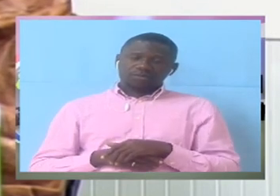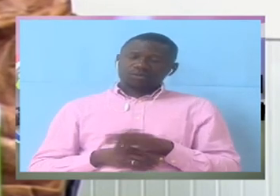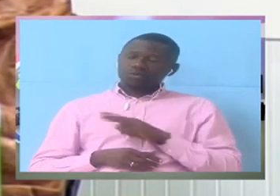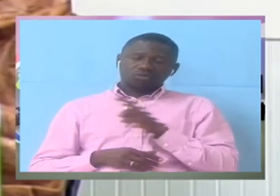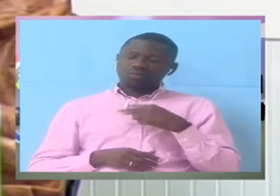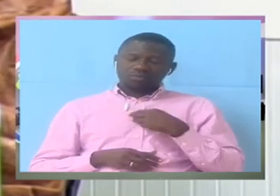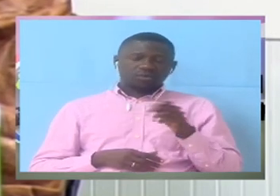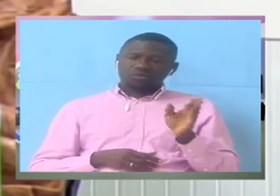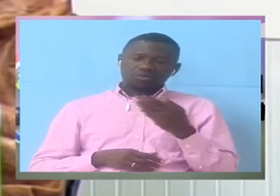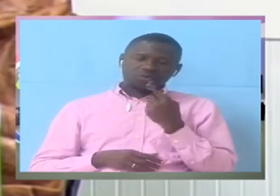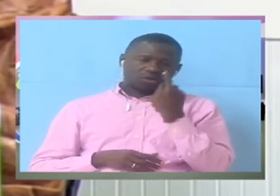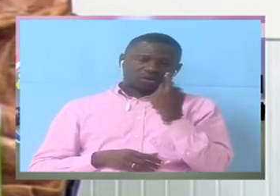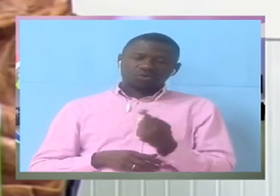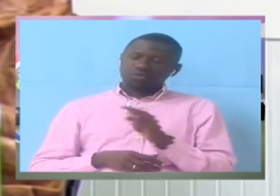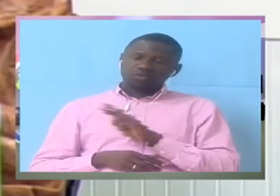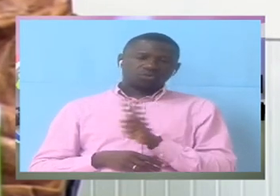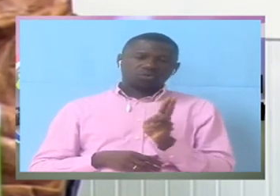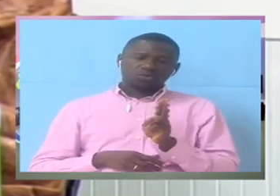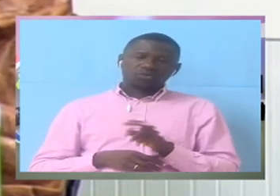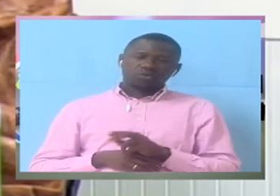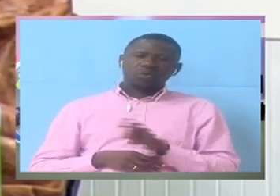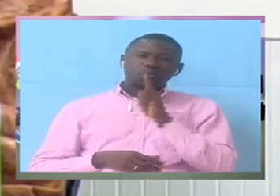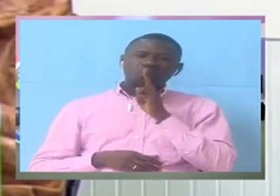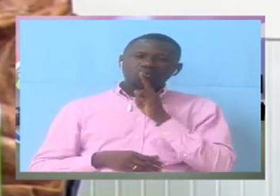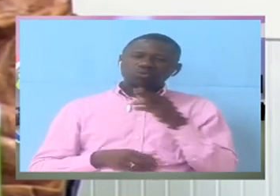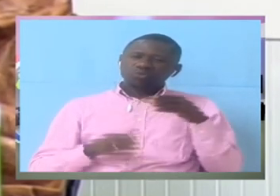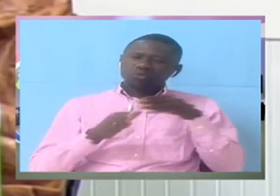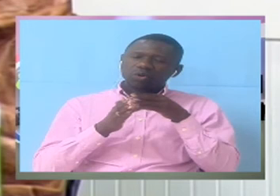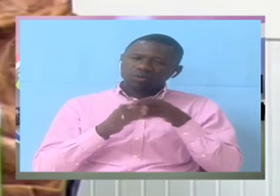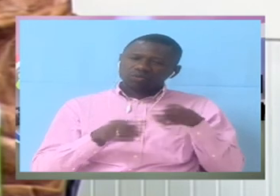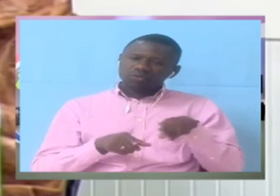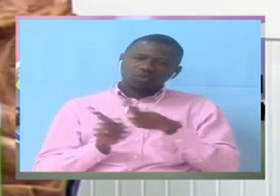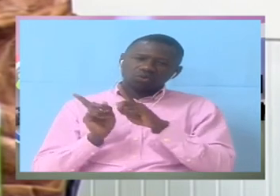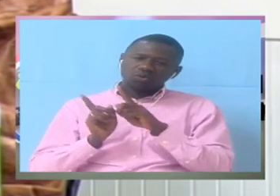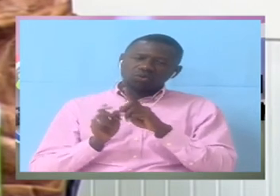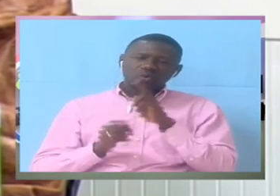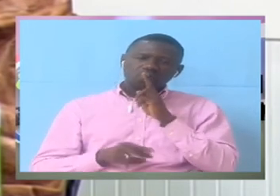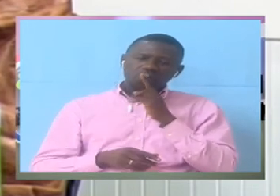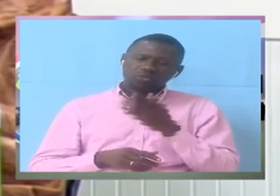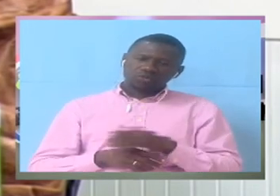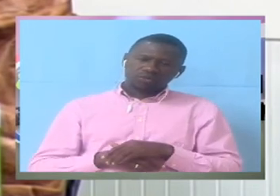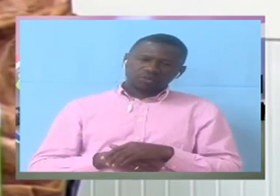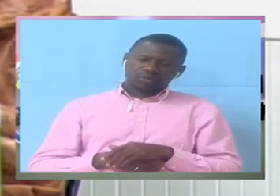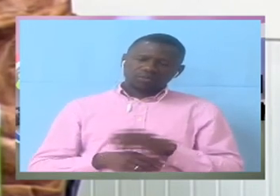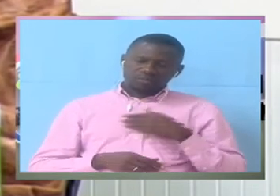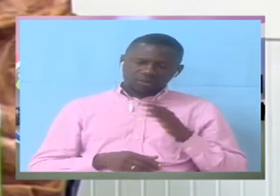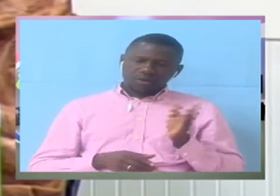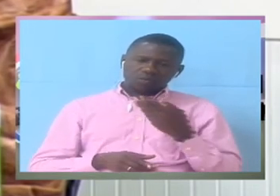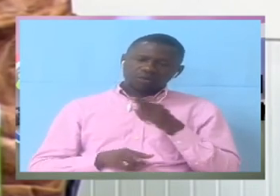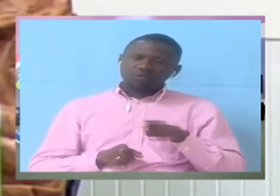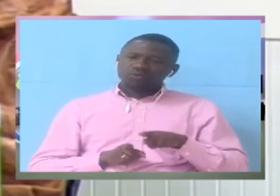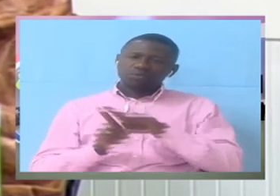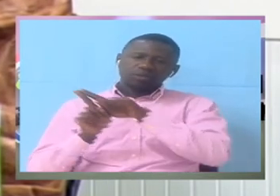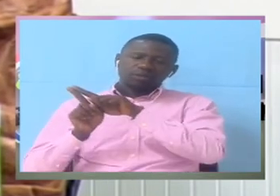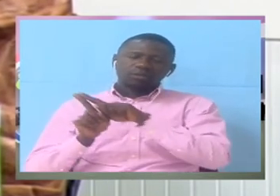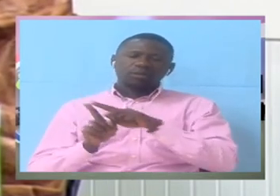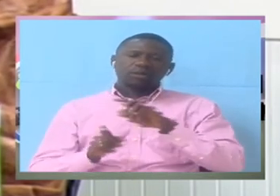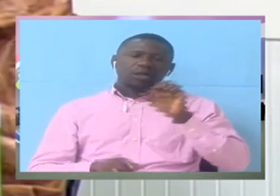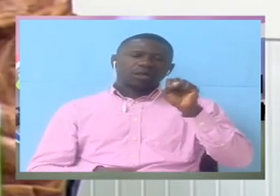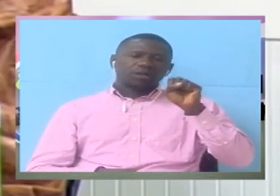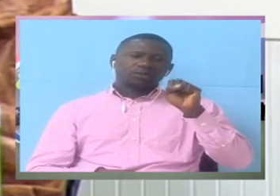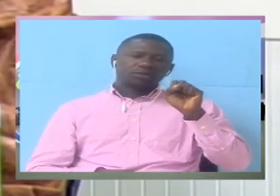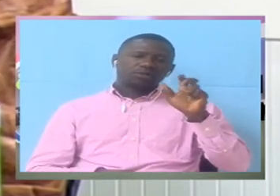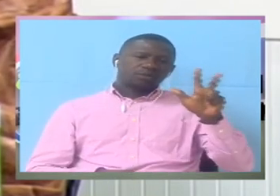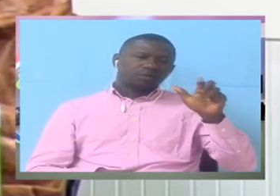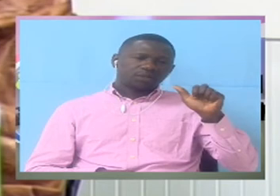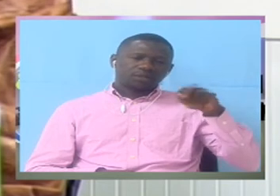No, I didn't go alone. Who did you go with? Ning jumale tatanu. Ning suandi kamara tatanyola. I went along with suandi kamara.